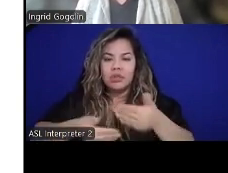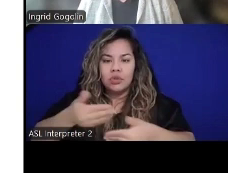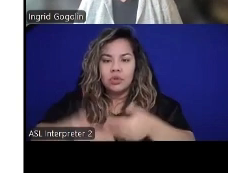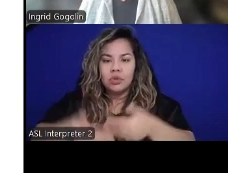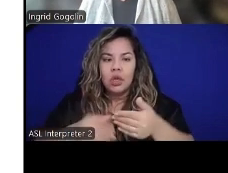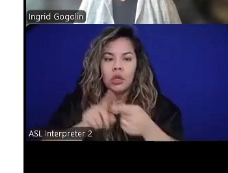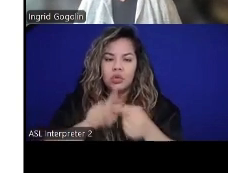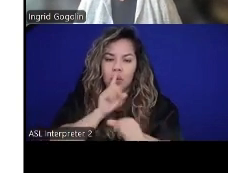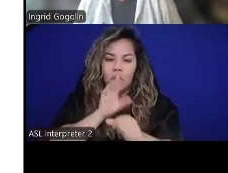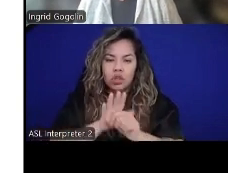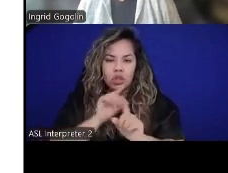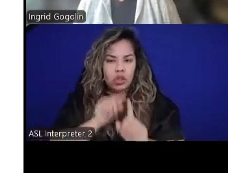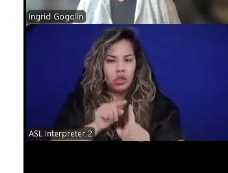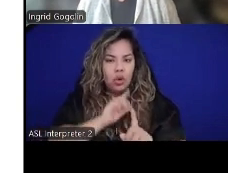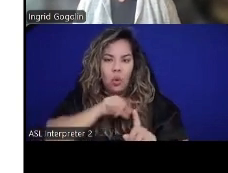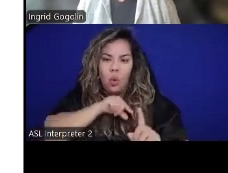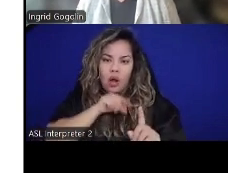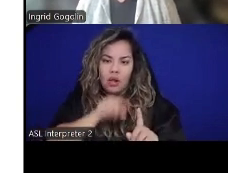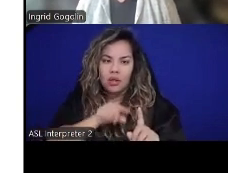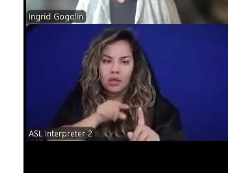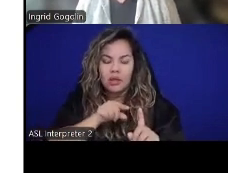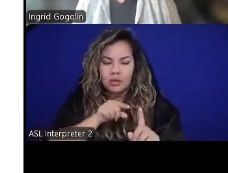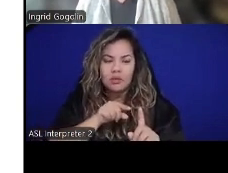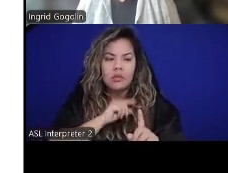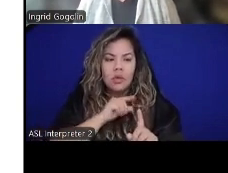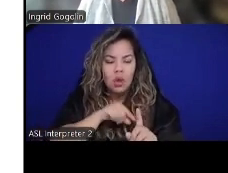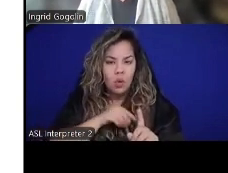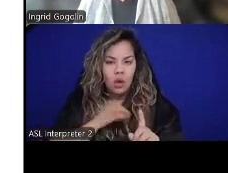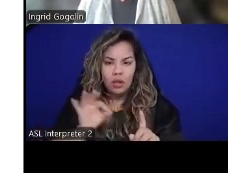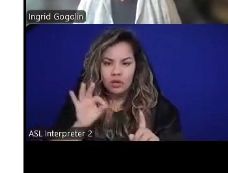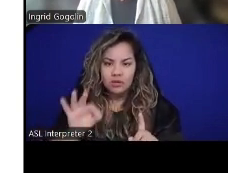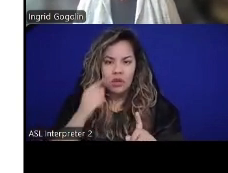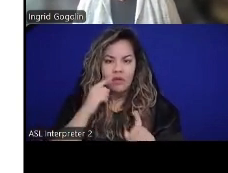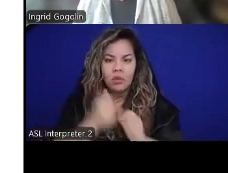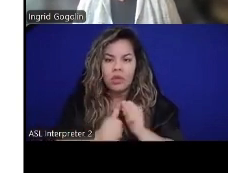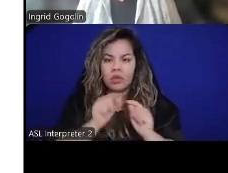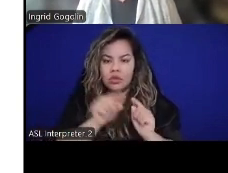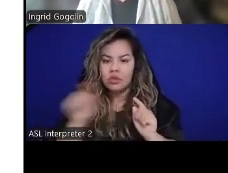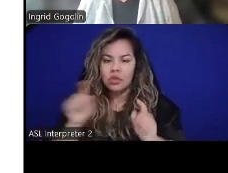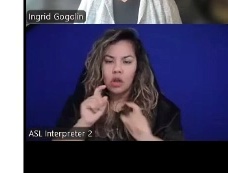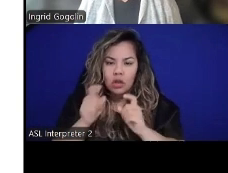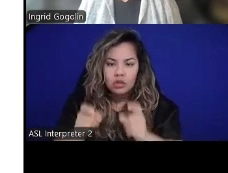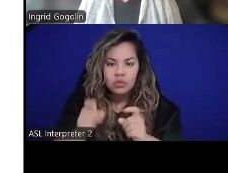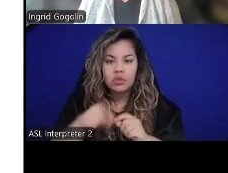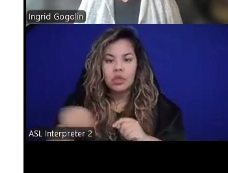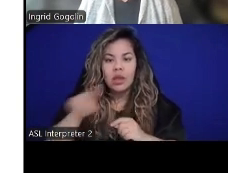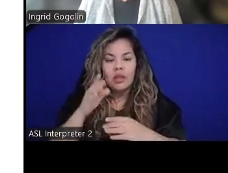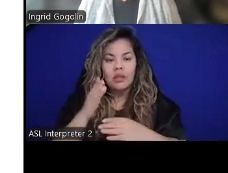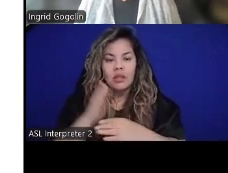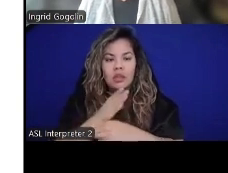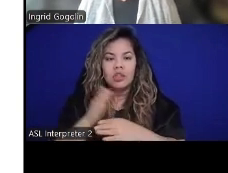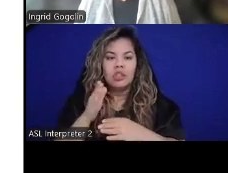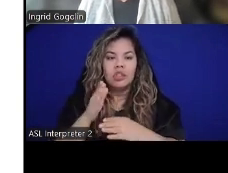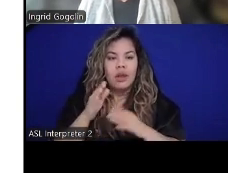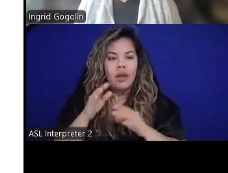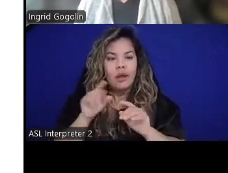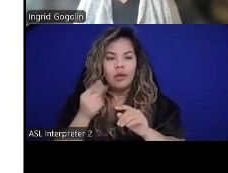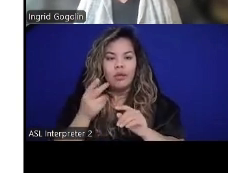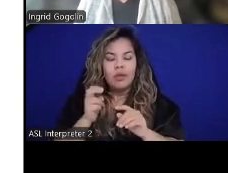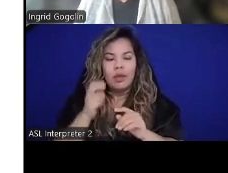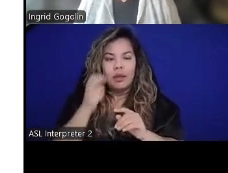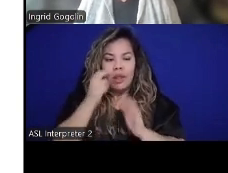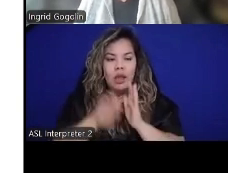assure quality of the contributions. They share the blind review processes that